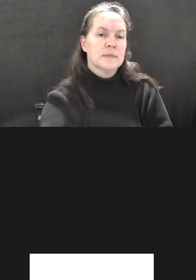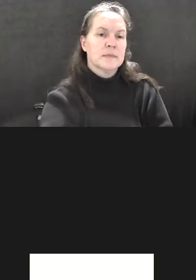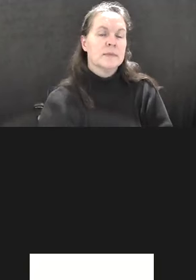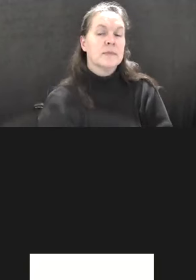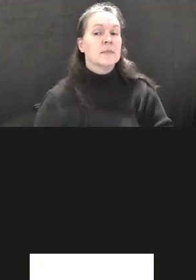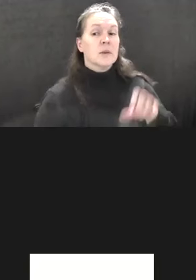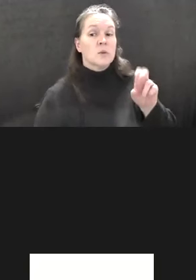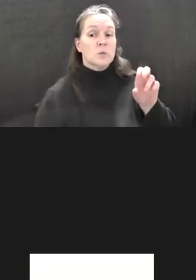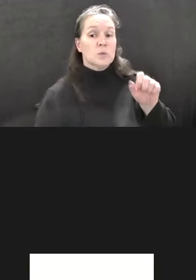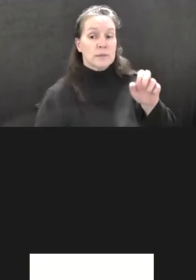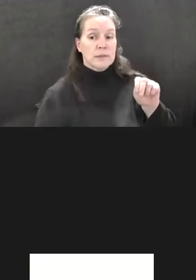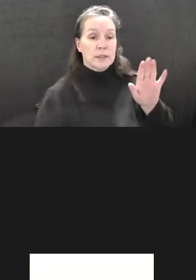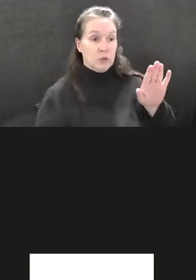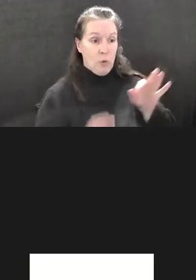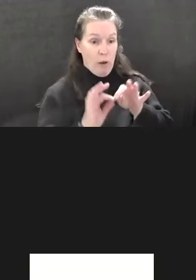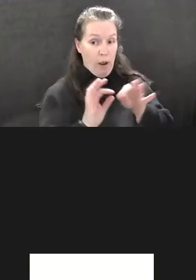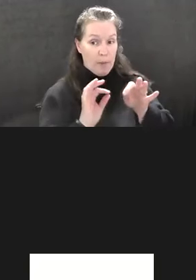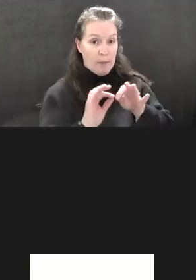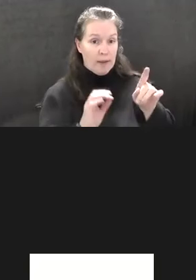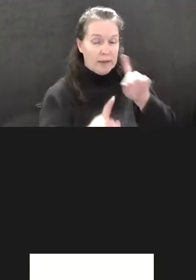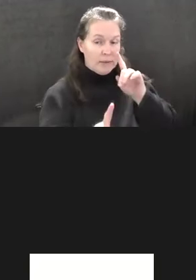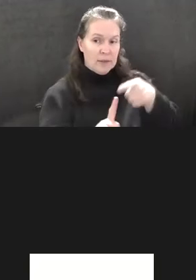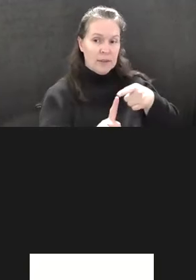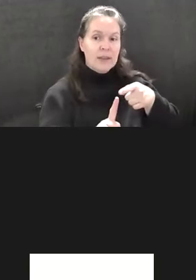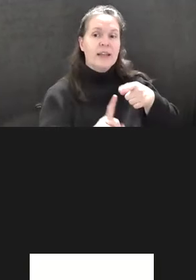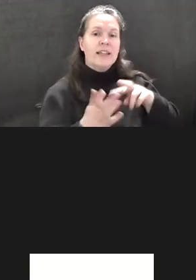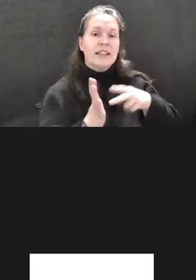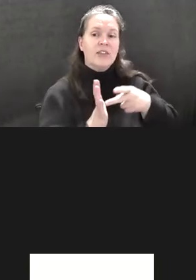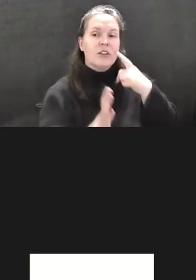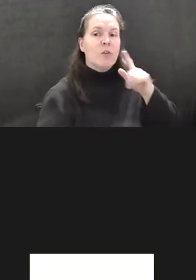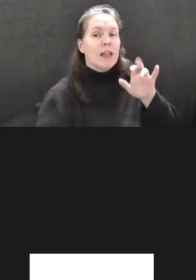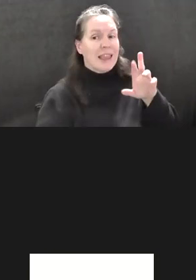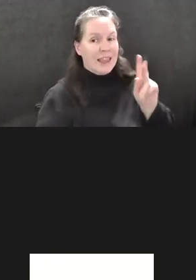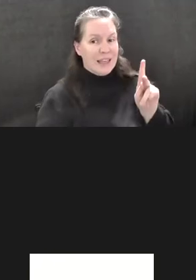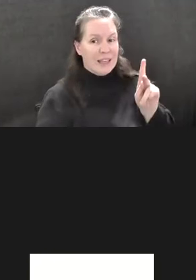Susan, is your comment towards the definition from the link?